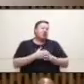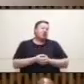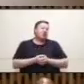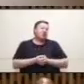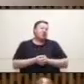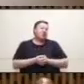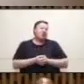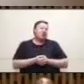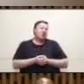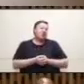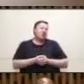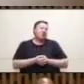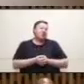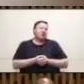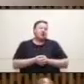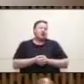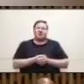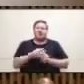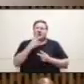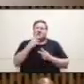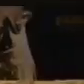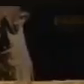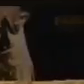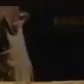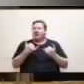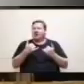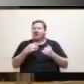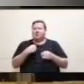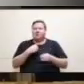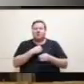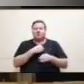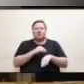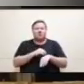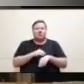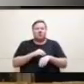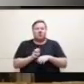You see, I see now members are getting more and more agitated.